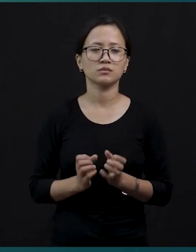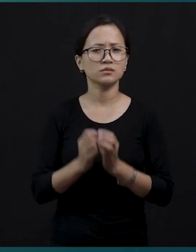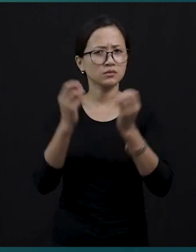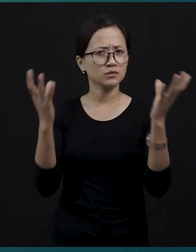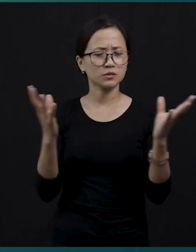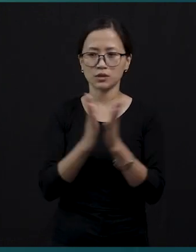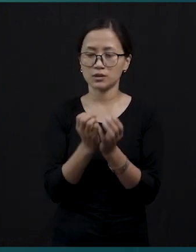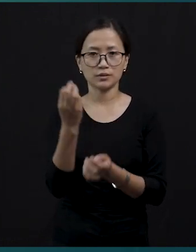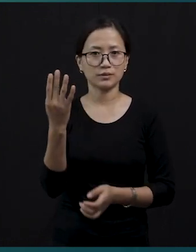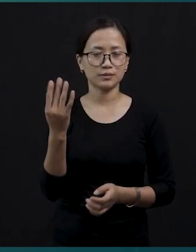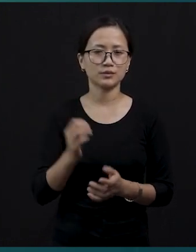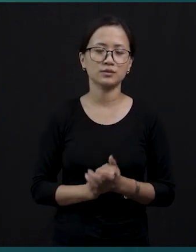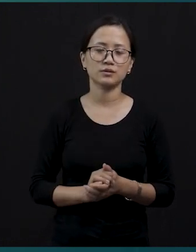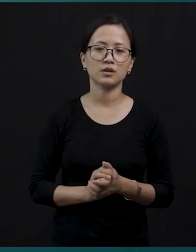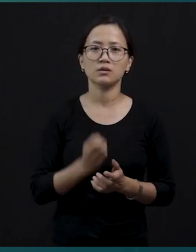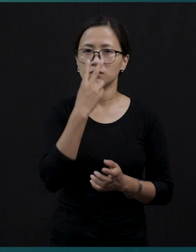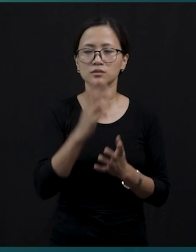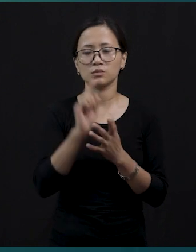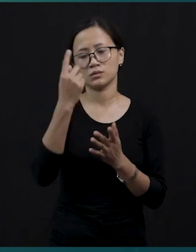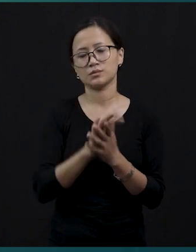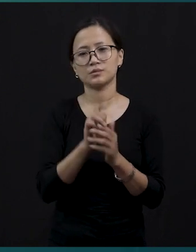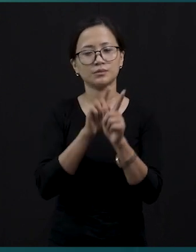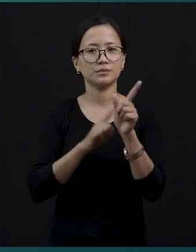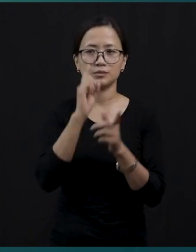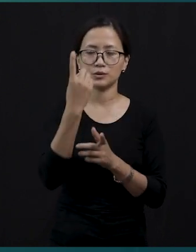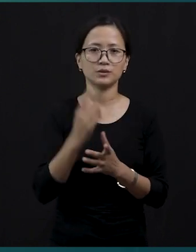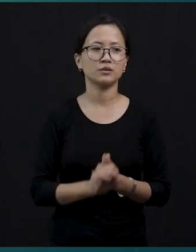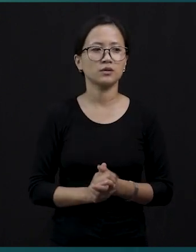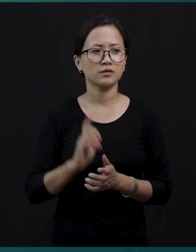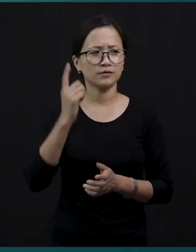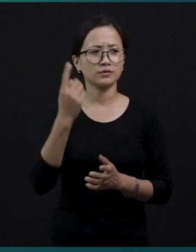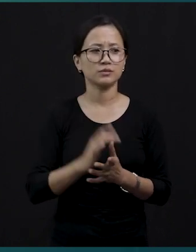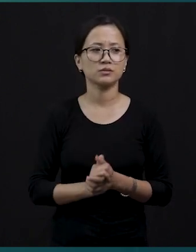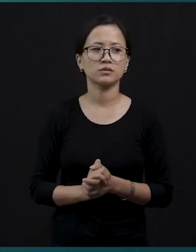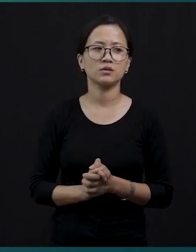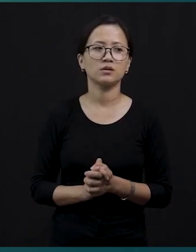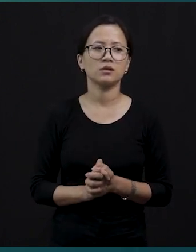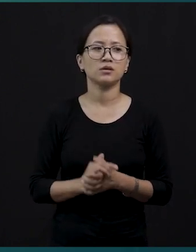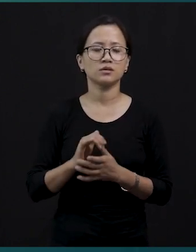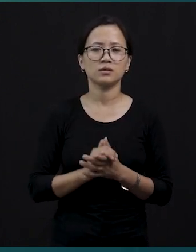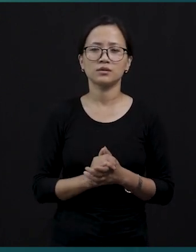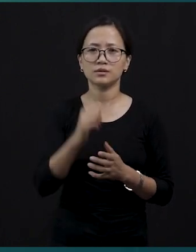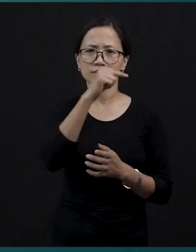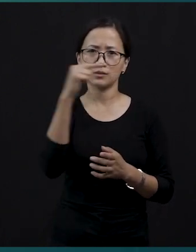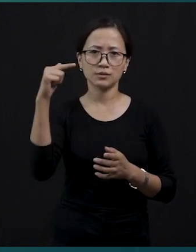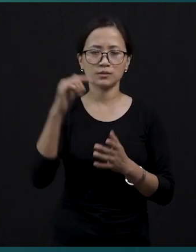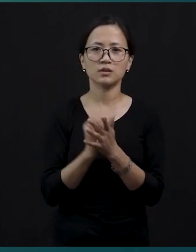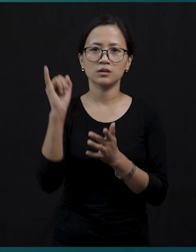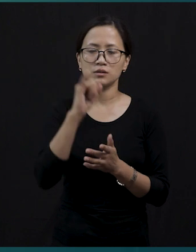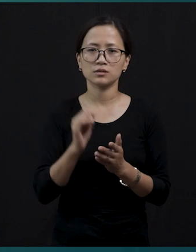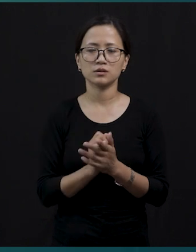so many numbers. Let's see one by one. What is the first one? Children, see, when you minus